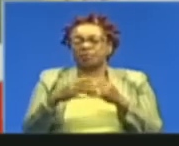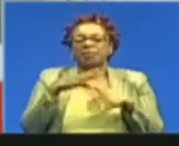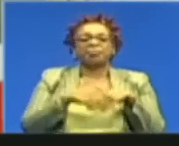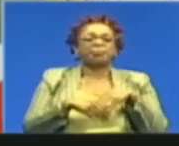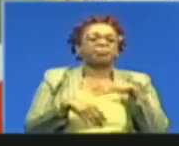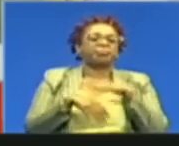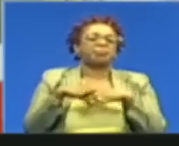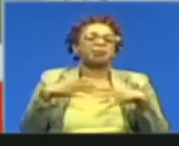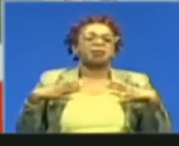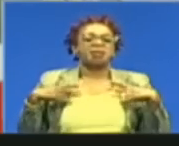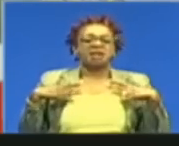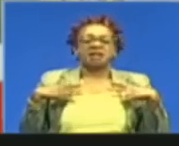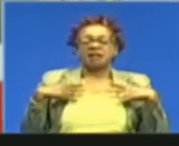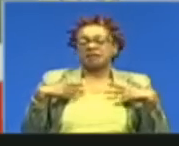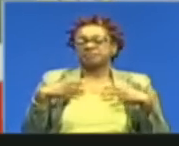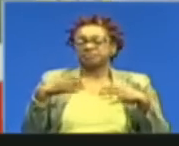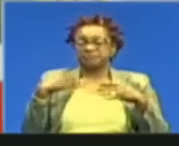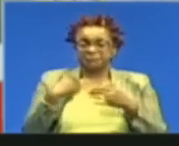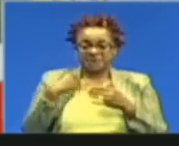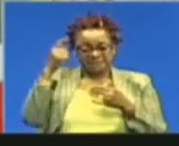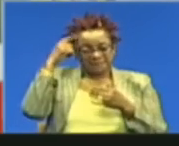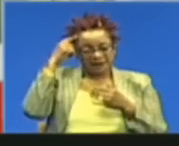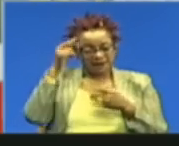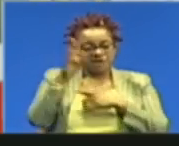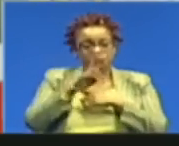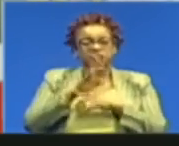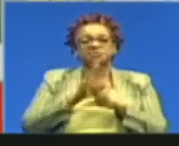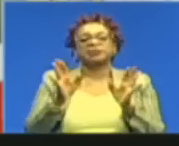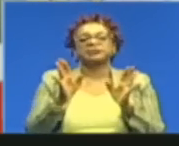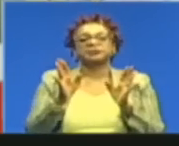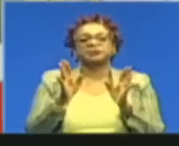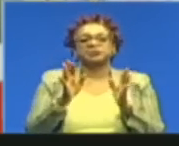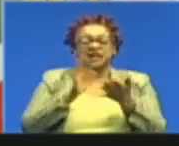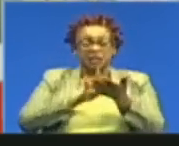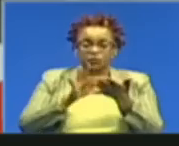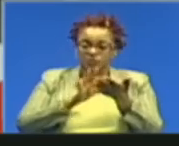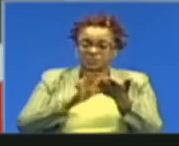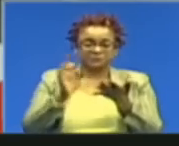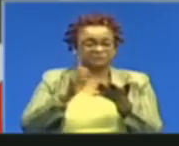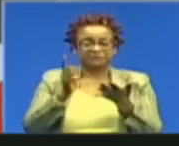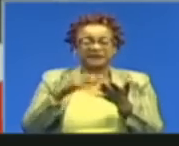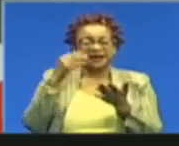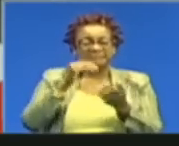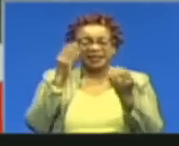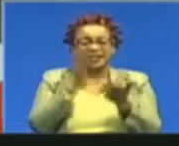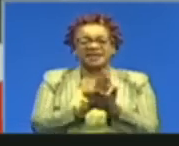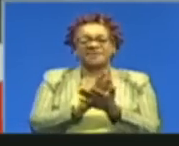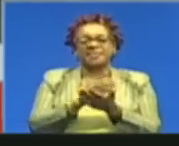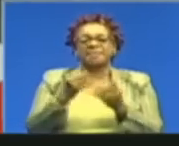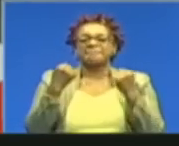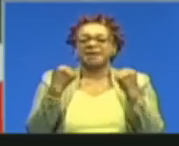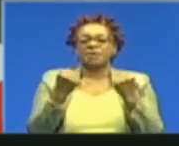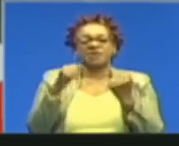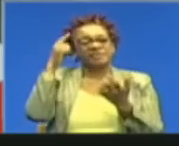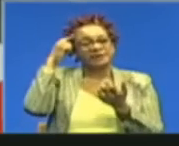on calculators, just my mind, and I believe in the power of the mind. It helps in critical